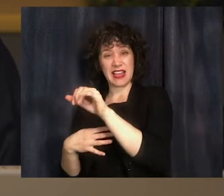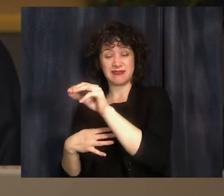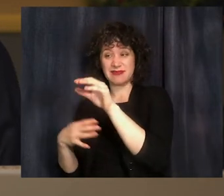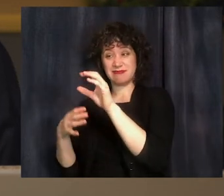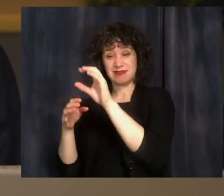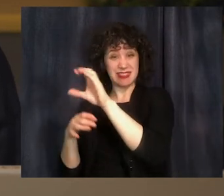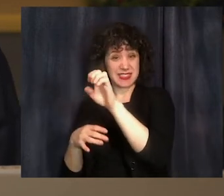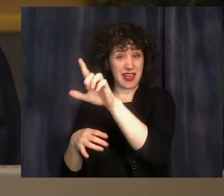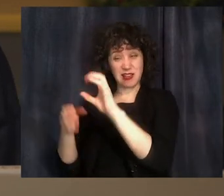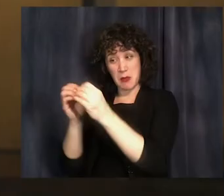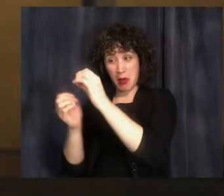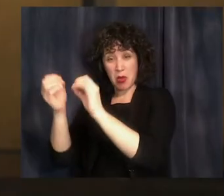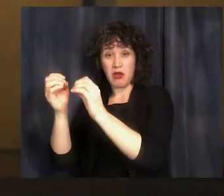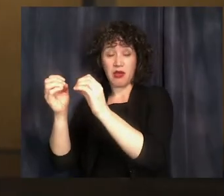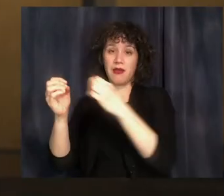come.